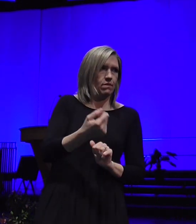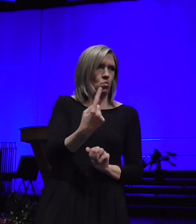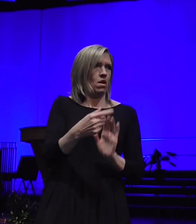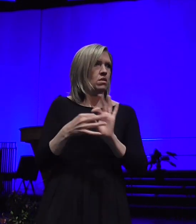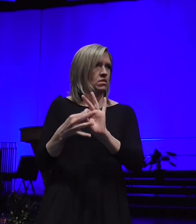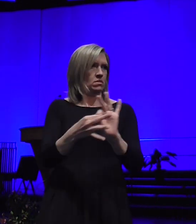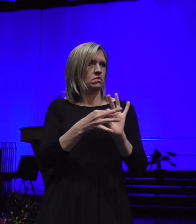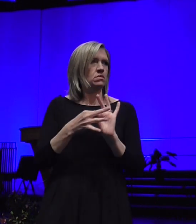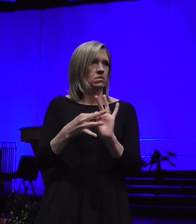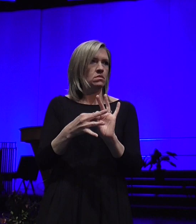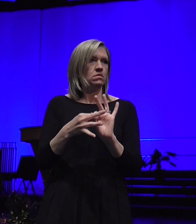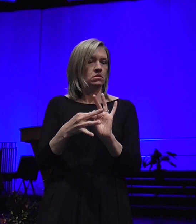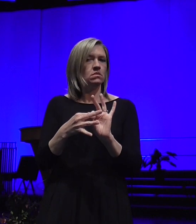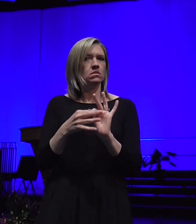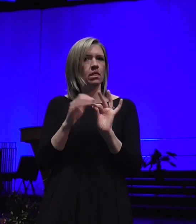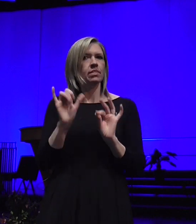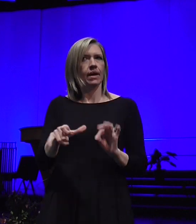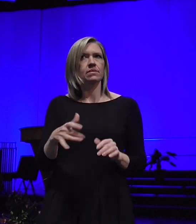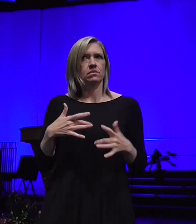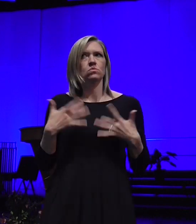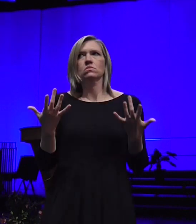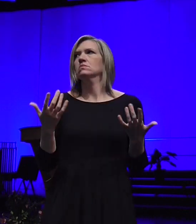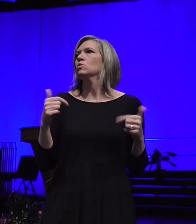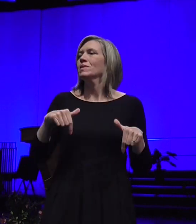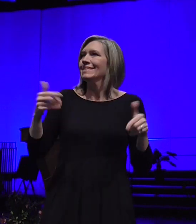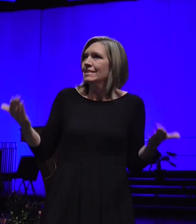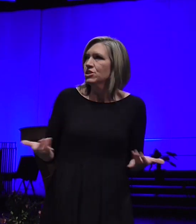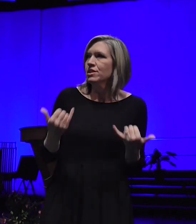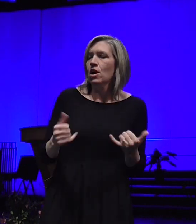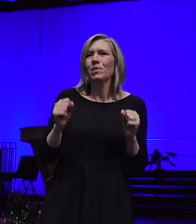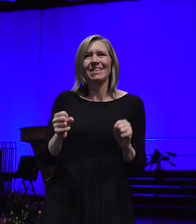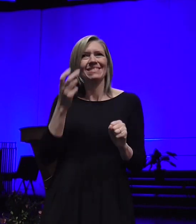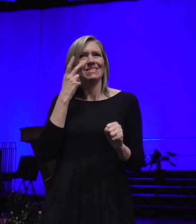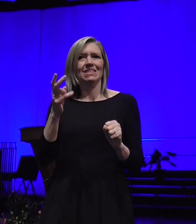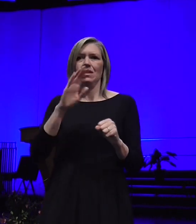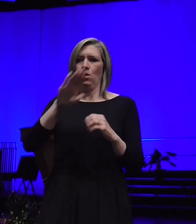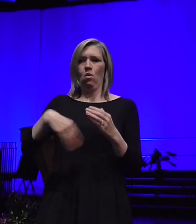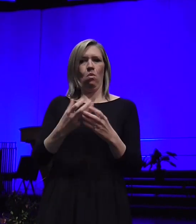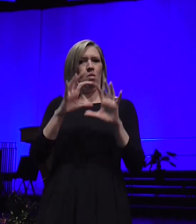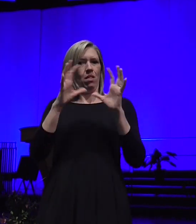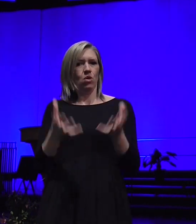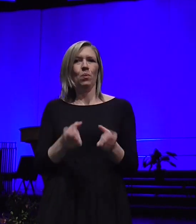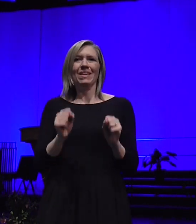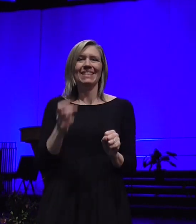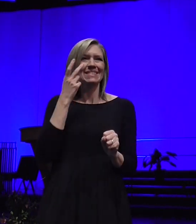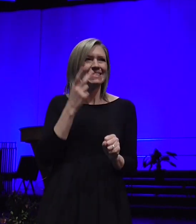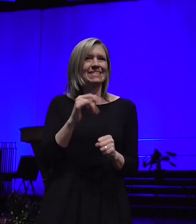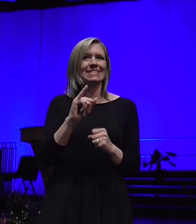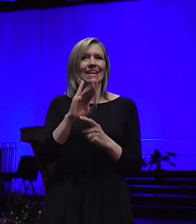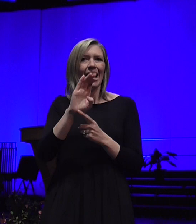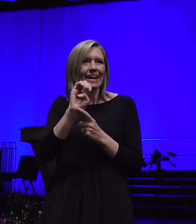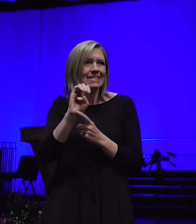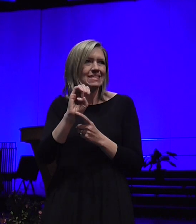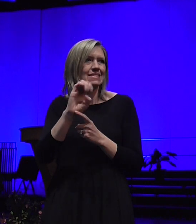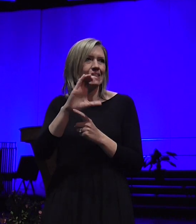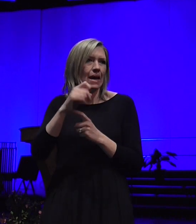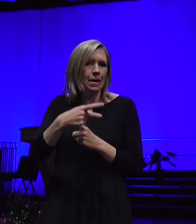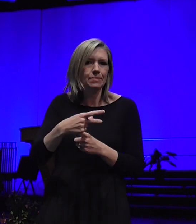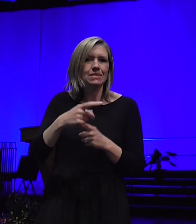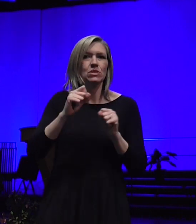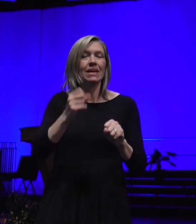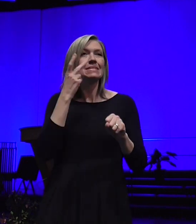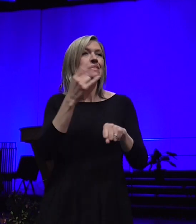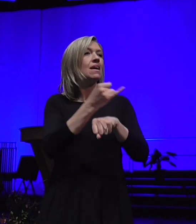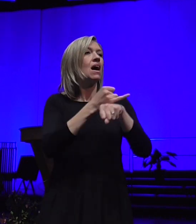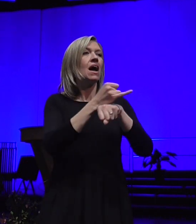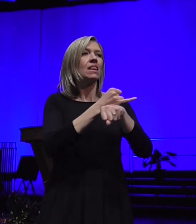us. That's where we are. We're here now. We can see the whole thing. We can see the ice caps. We can see the islands that